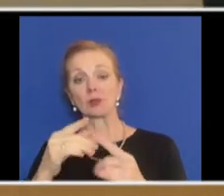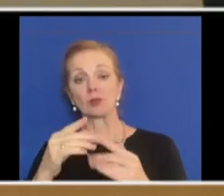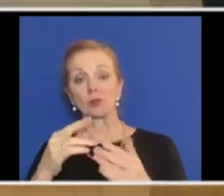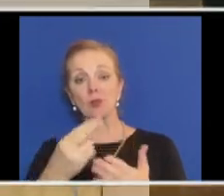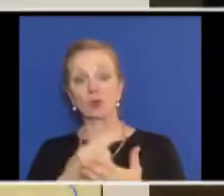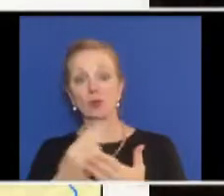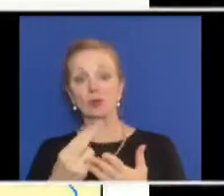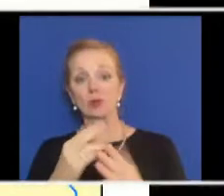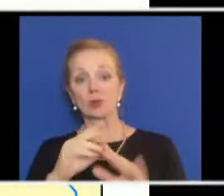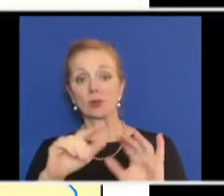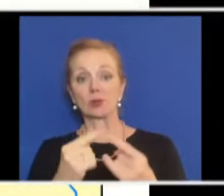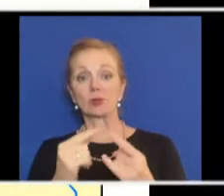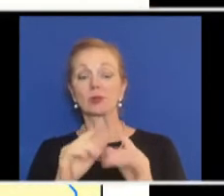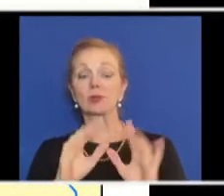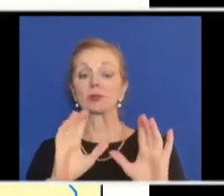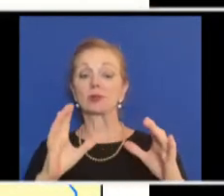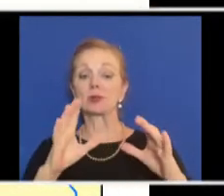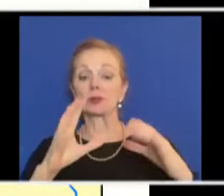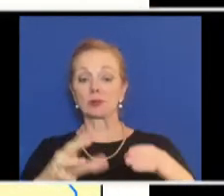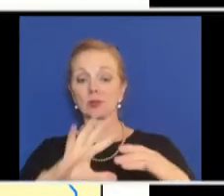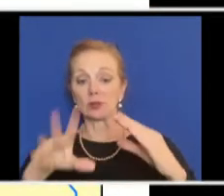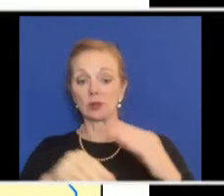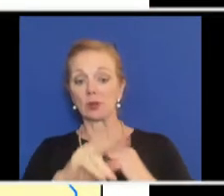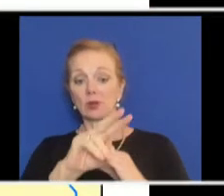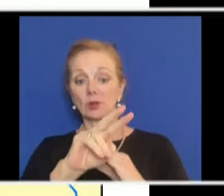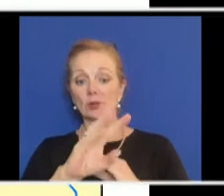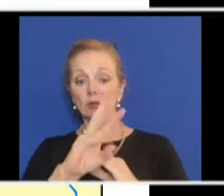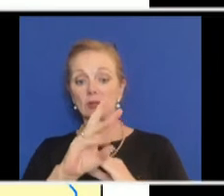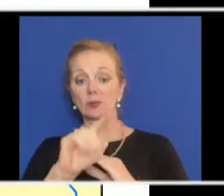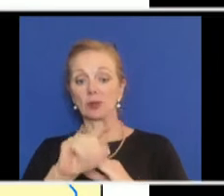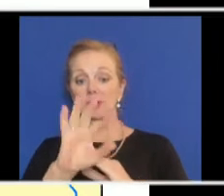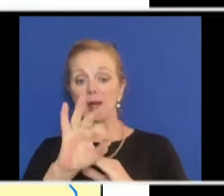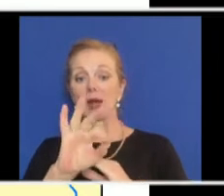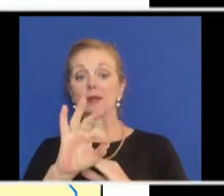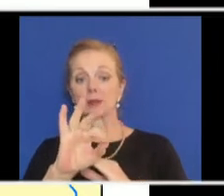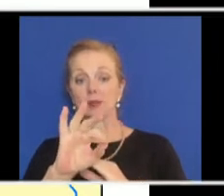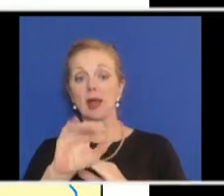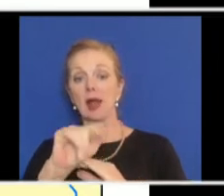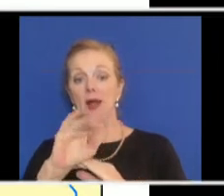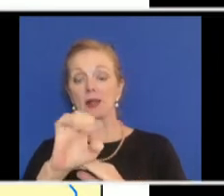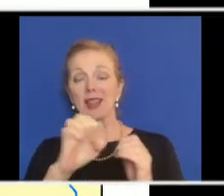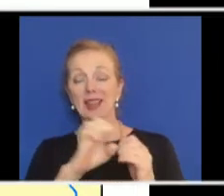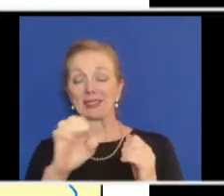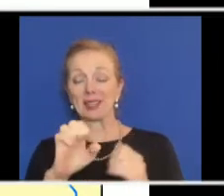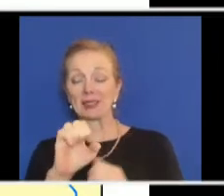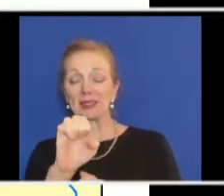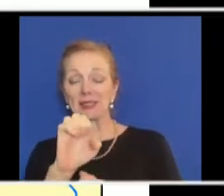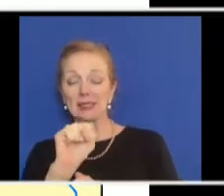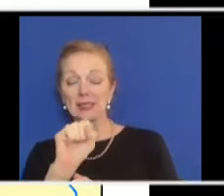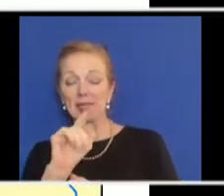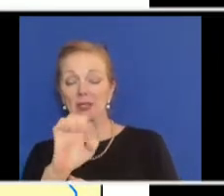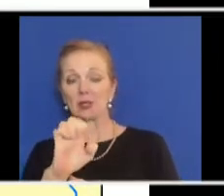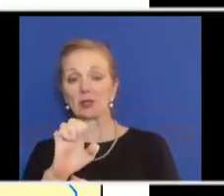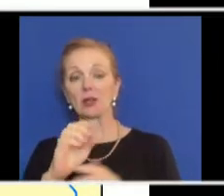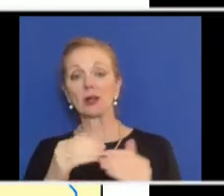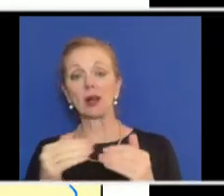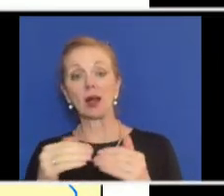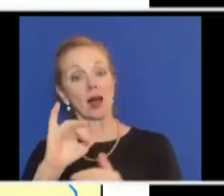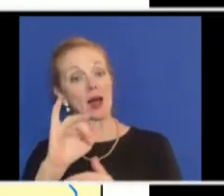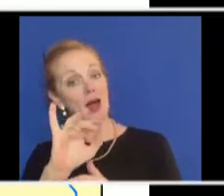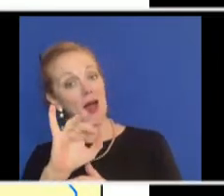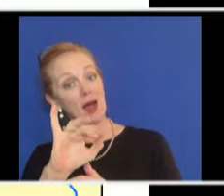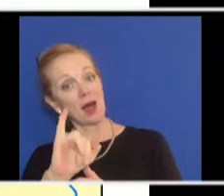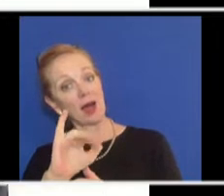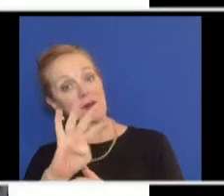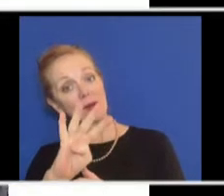the site contains about 26.9 Acres it's located on the east side of Steel Creek Road at the southeast quadrant of the I-45 Still